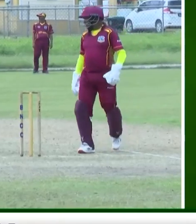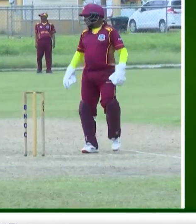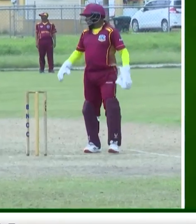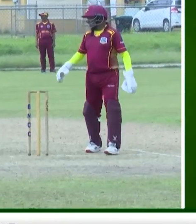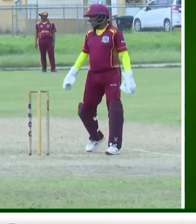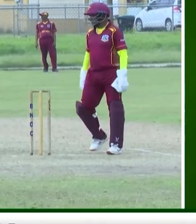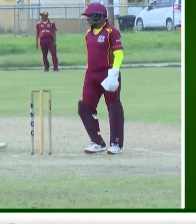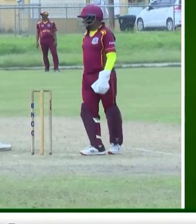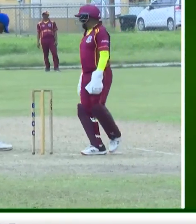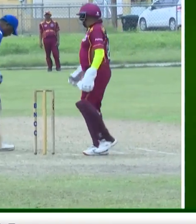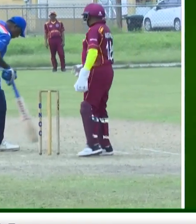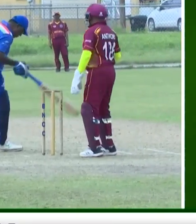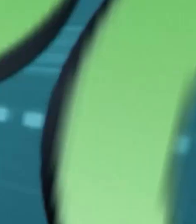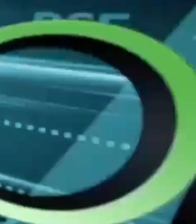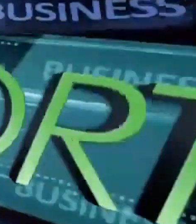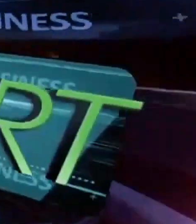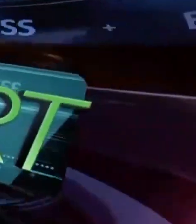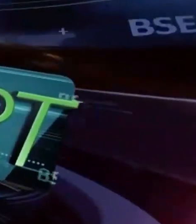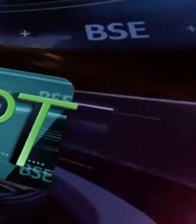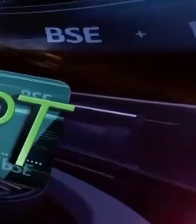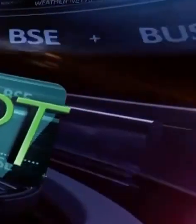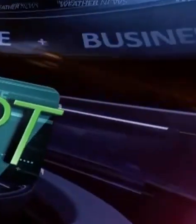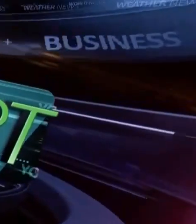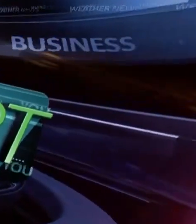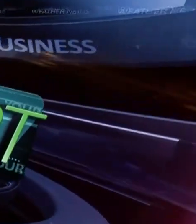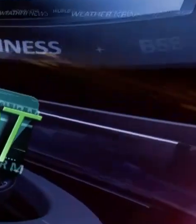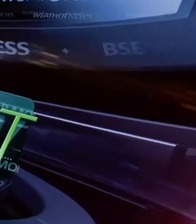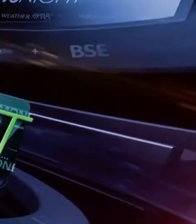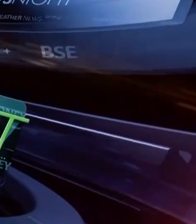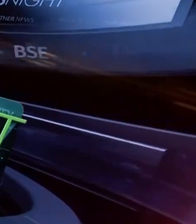after 2-0 start.